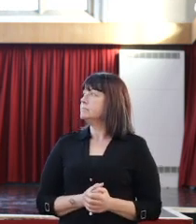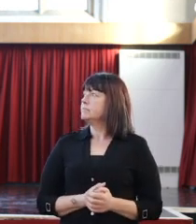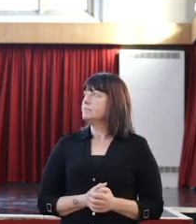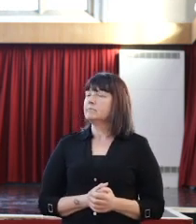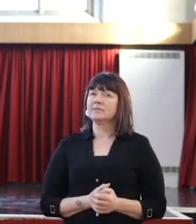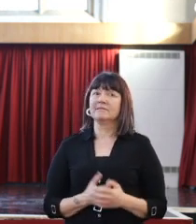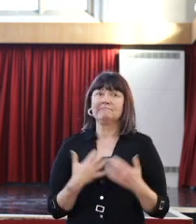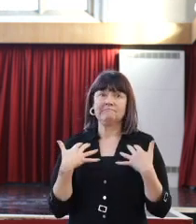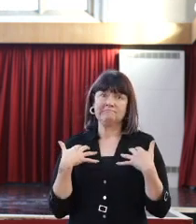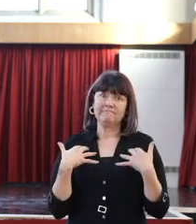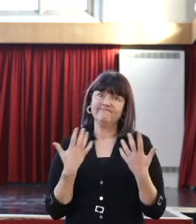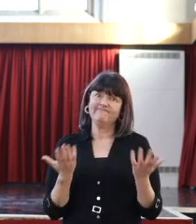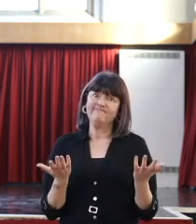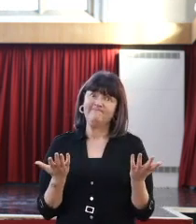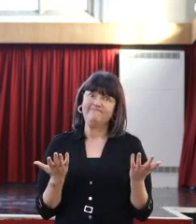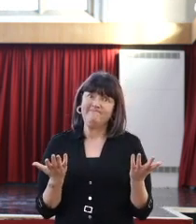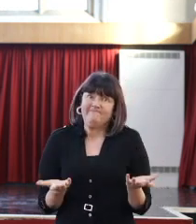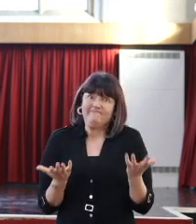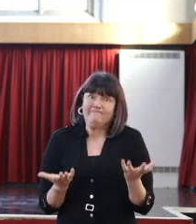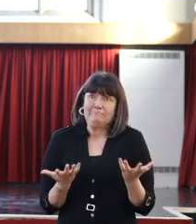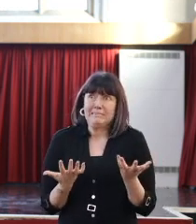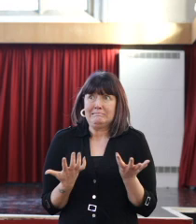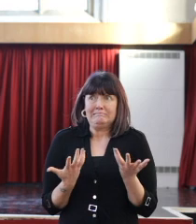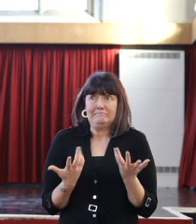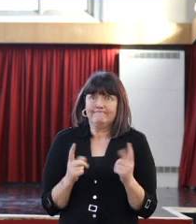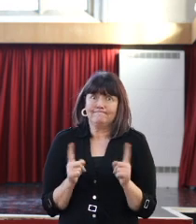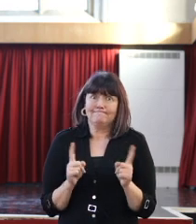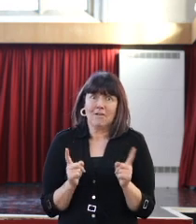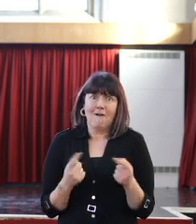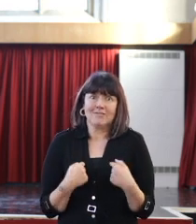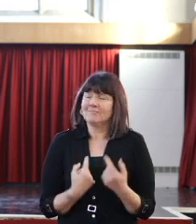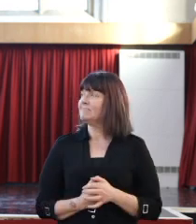I'm afraid it's not moving along again. Yeah.